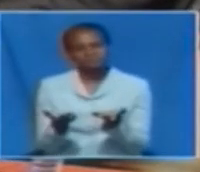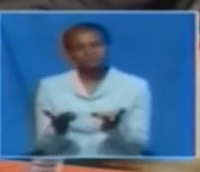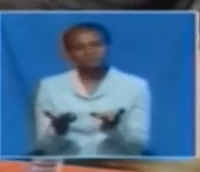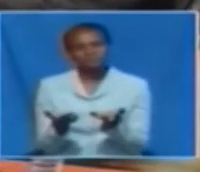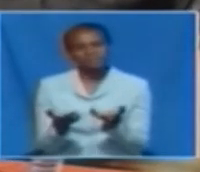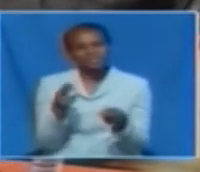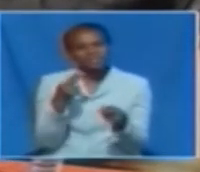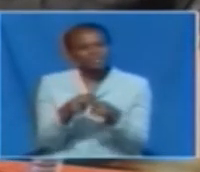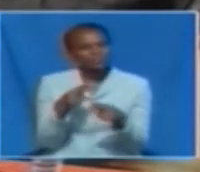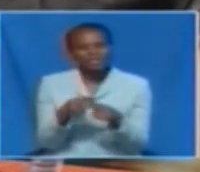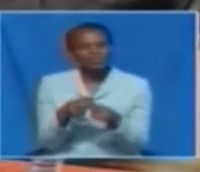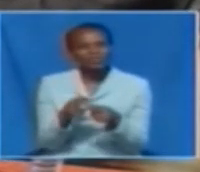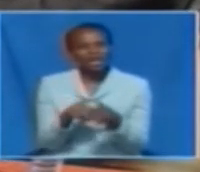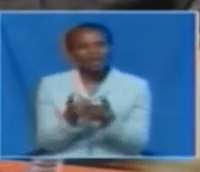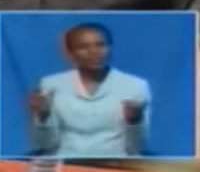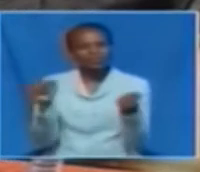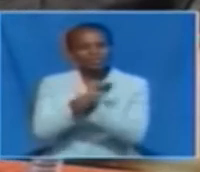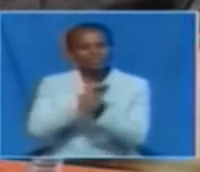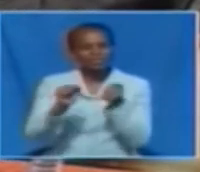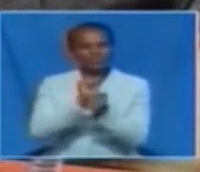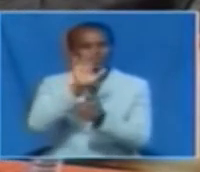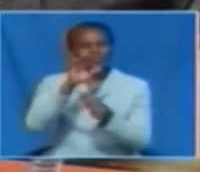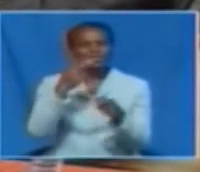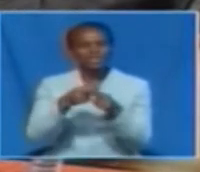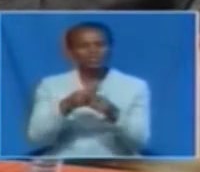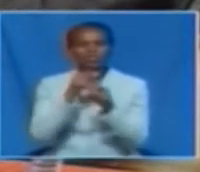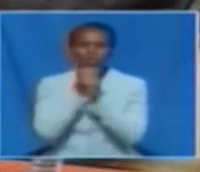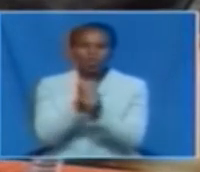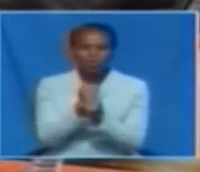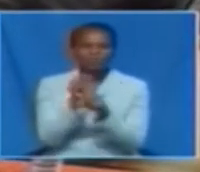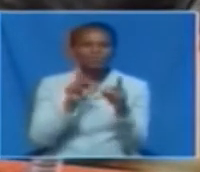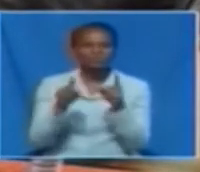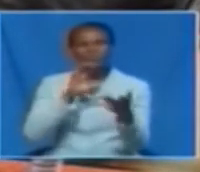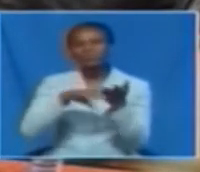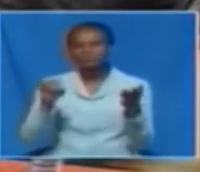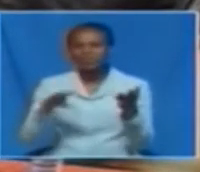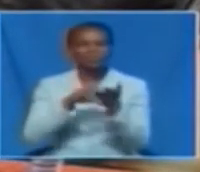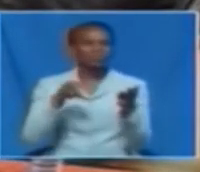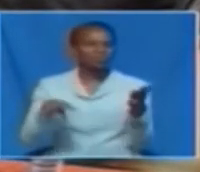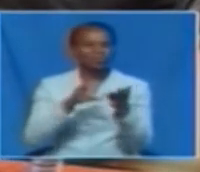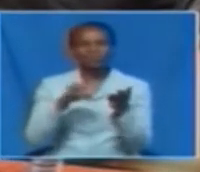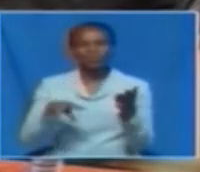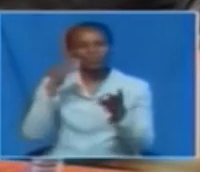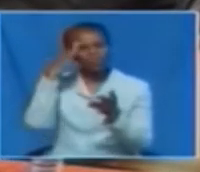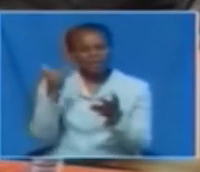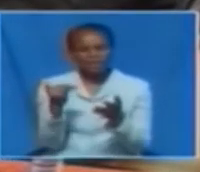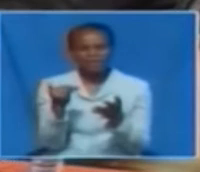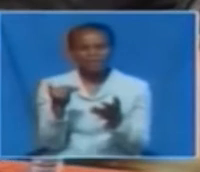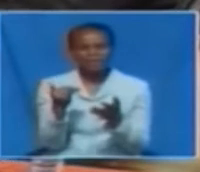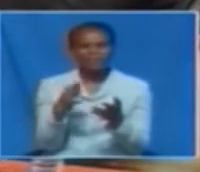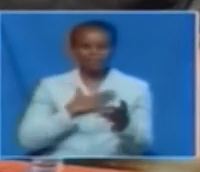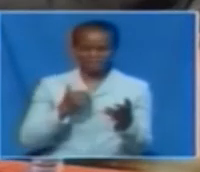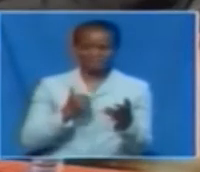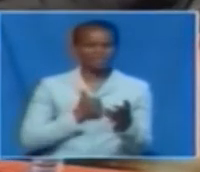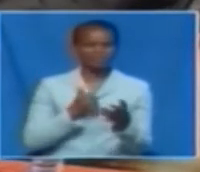for instance? There's no compromise. You've taken out a lot of old people, old guards from the NEC. And incorporated your own people. I do not